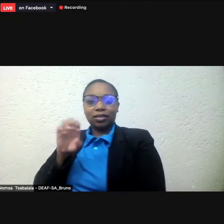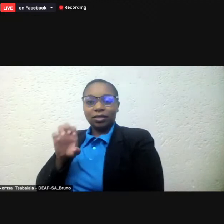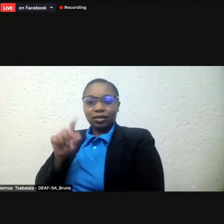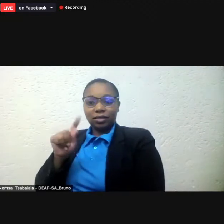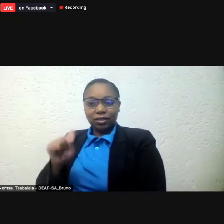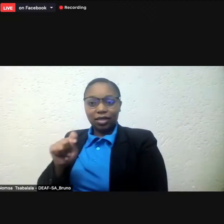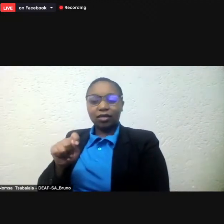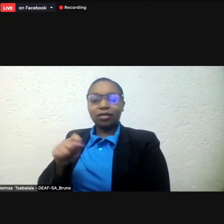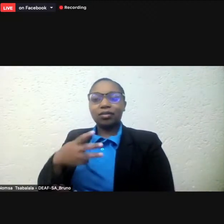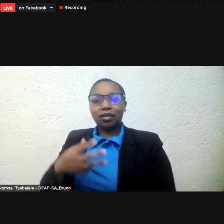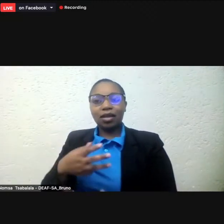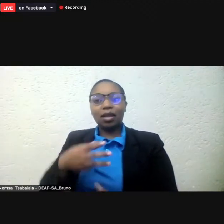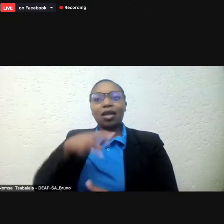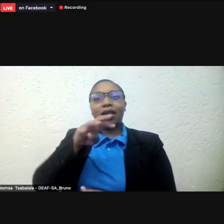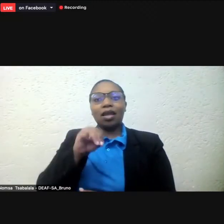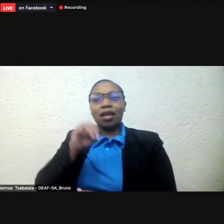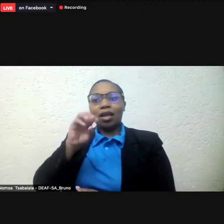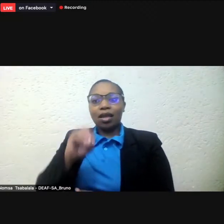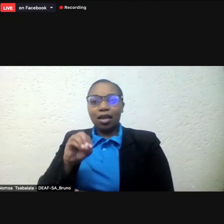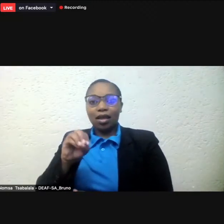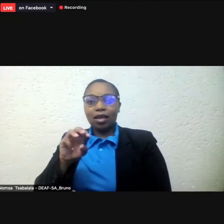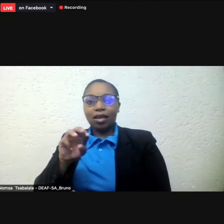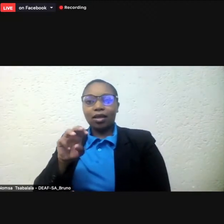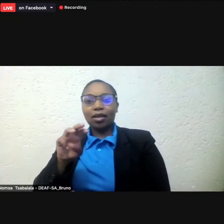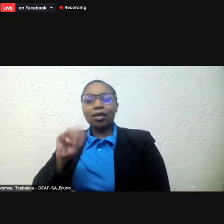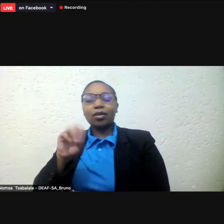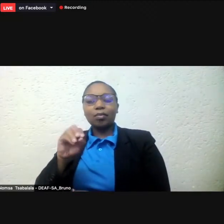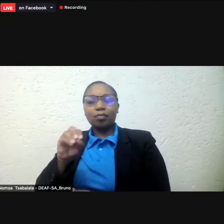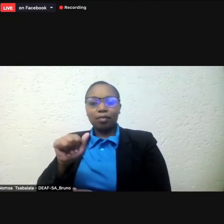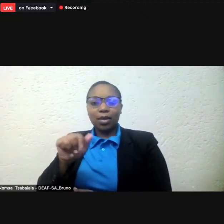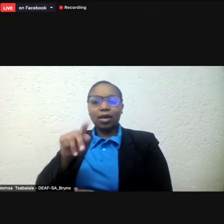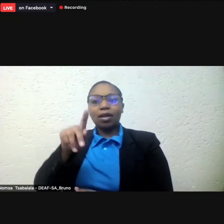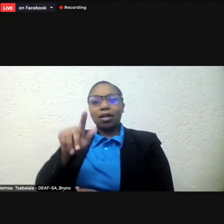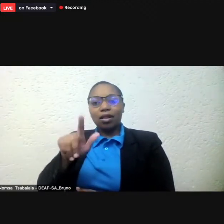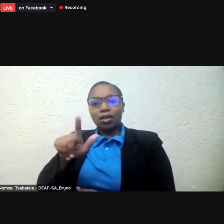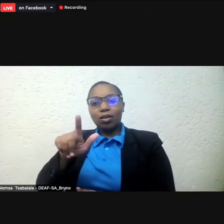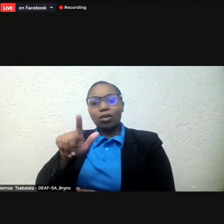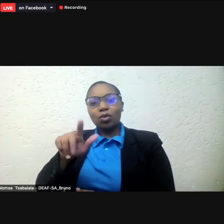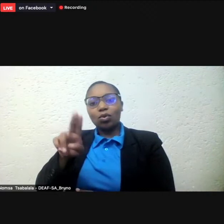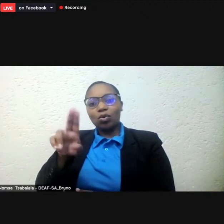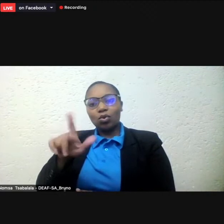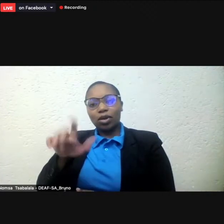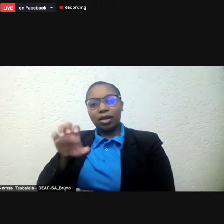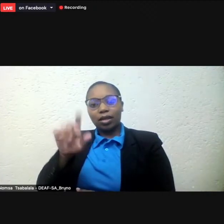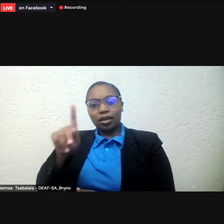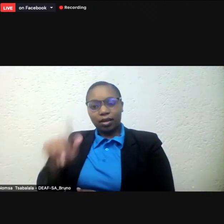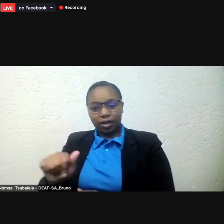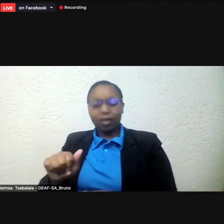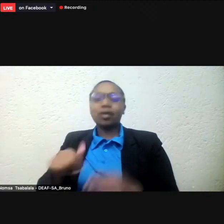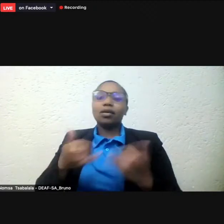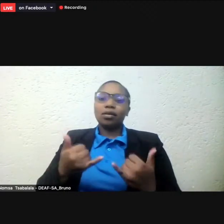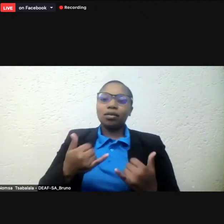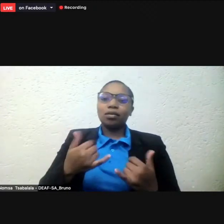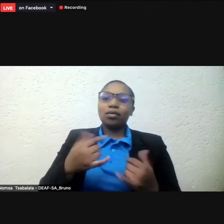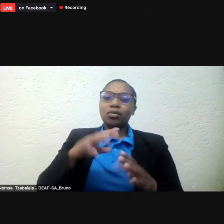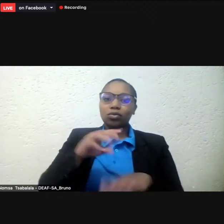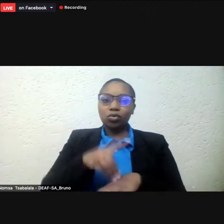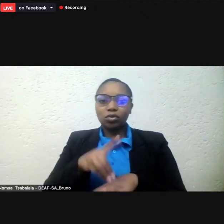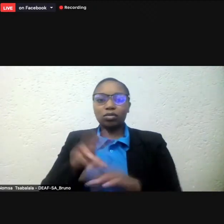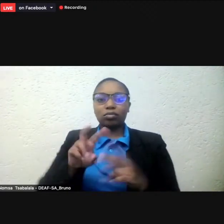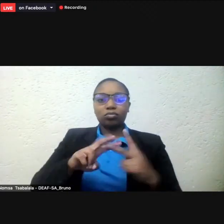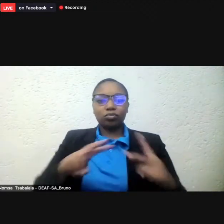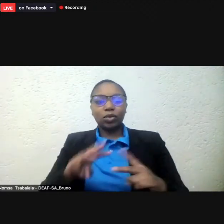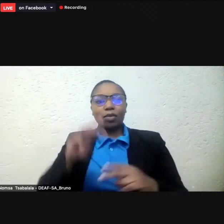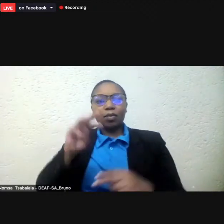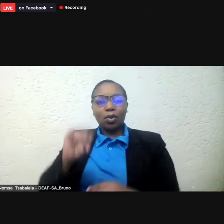Nzwanisi, our colleagues from the National Department of Health, Dr. Crisp and Mr. Morewane, esteemed members